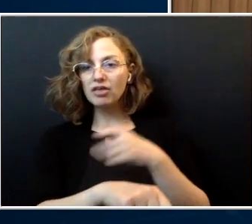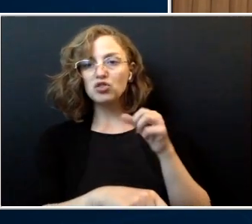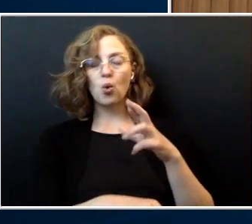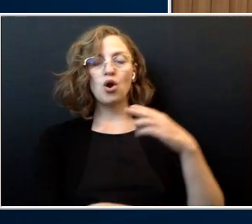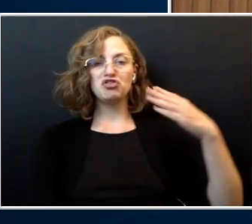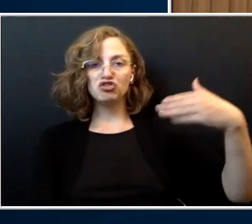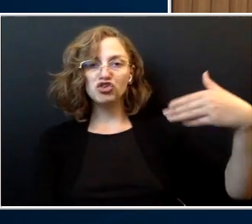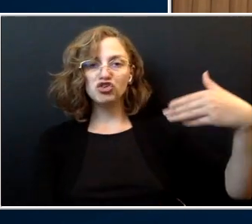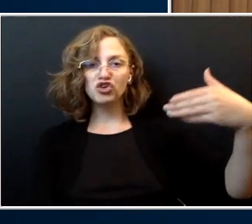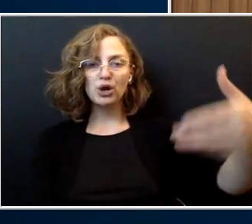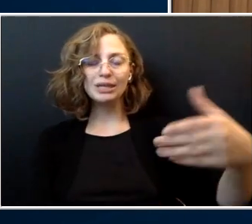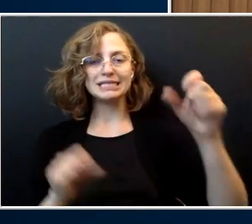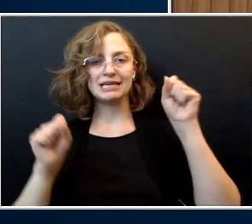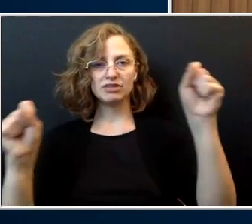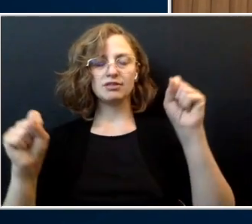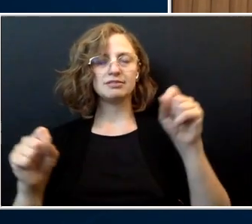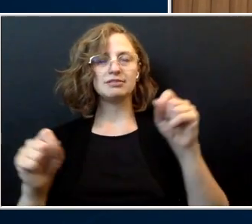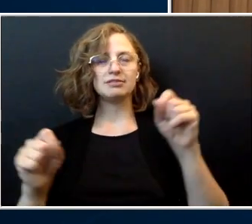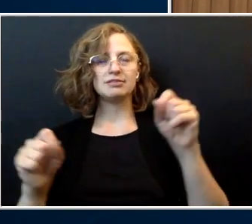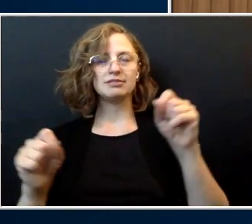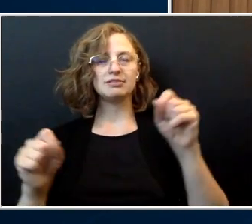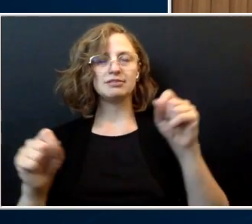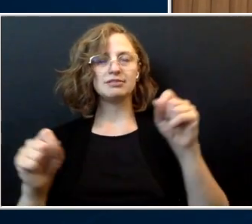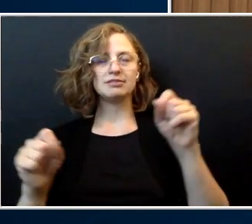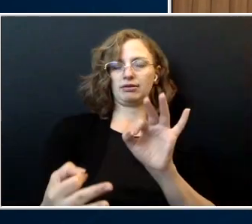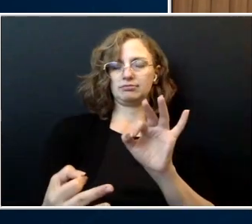sweet spot? What do you tell your clients?